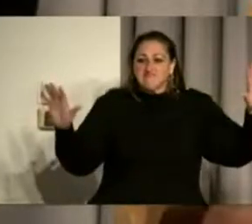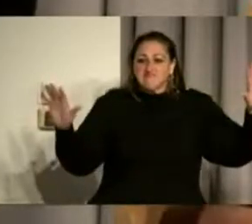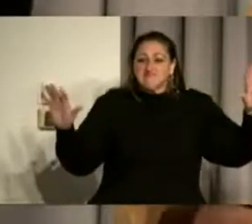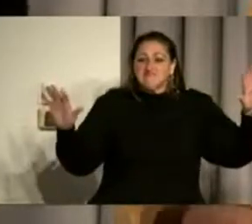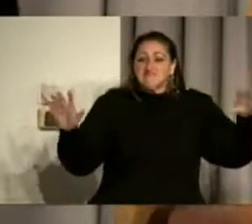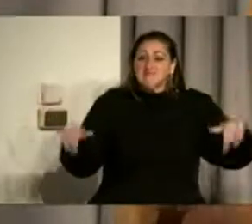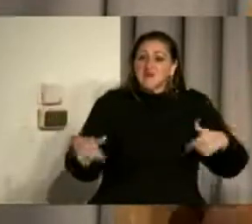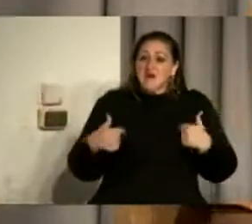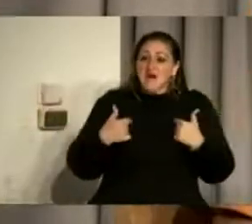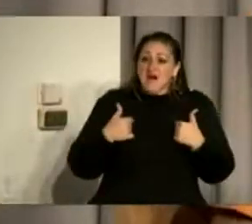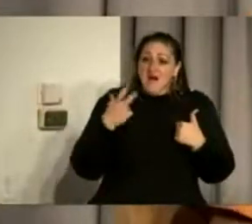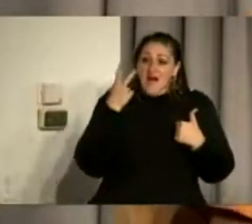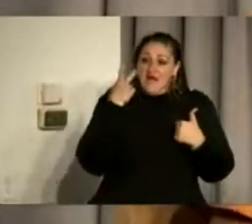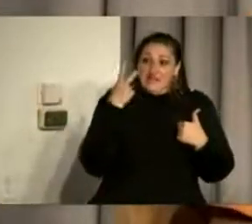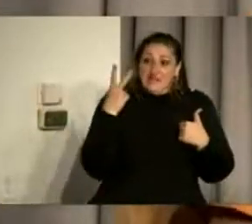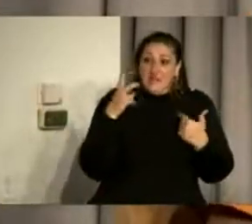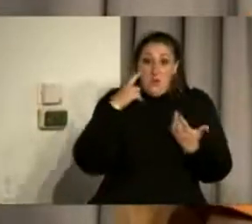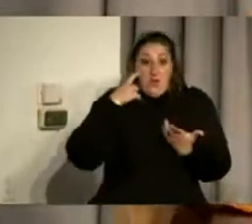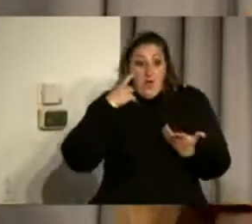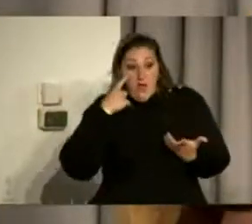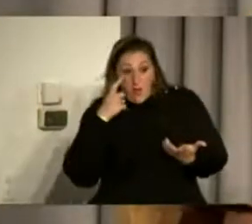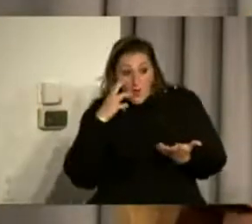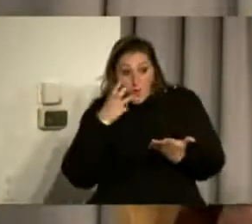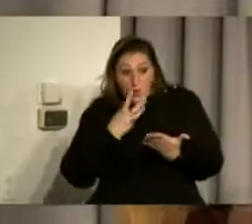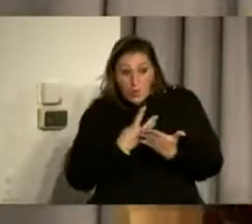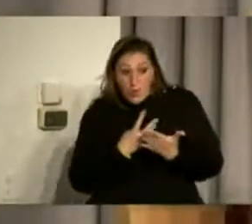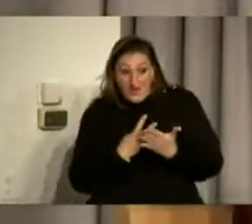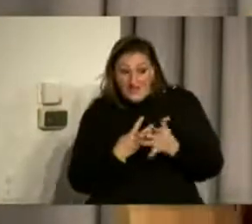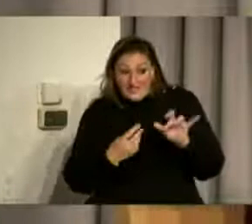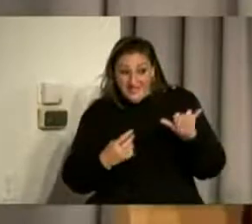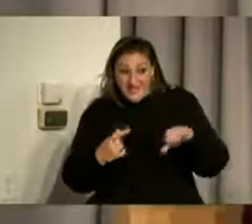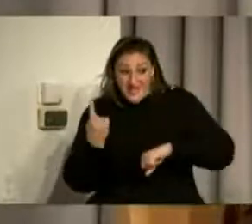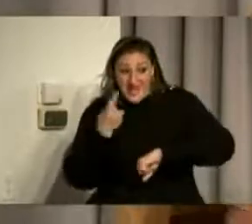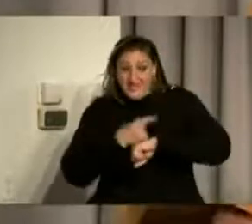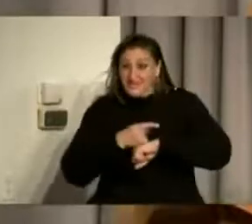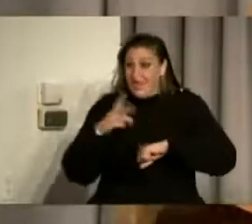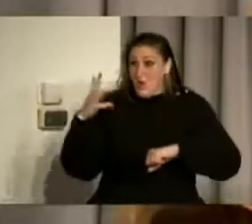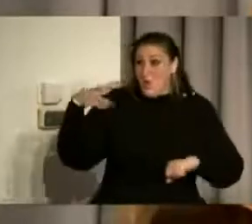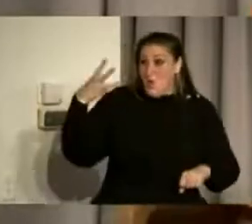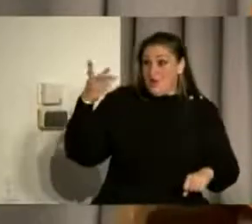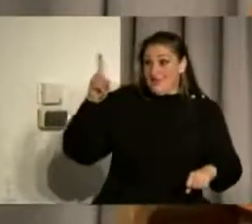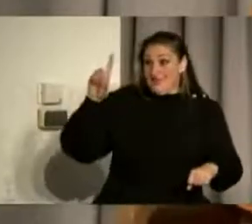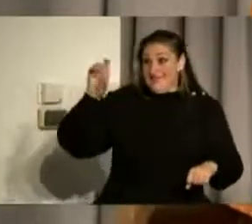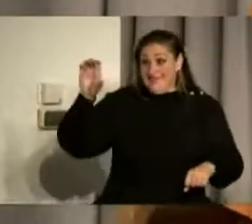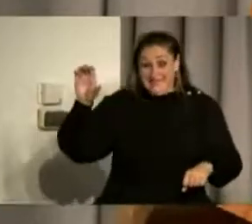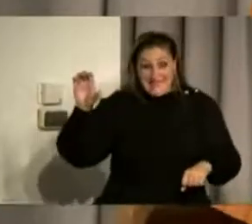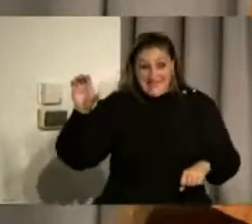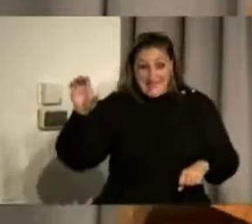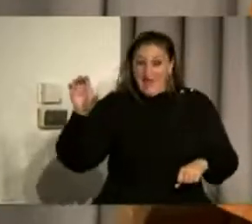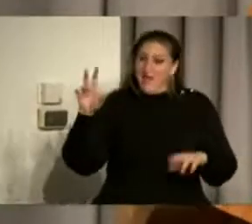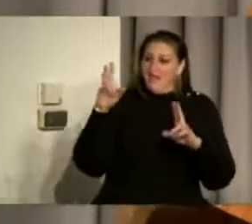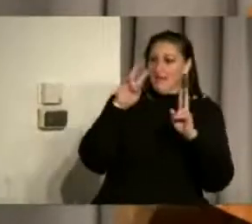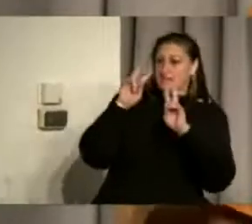What I seen, what I witnessed there on that mall in Washington, D.C., that's in front of the Lincoln